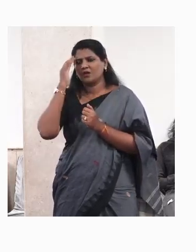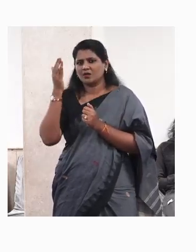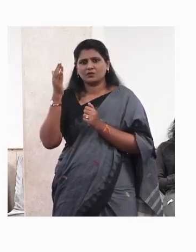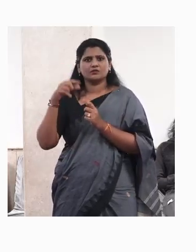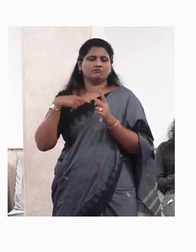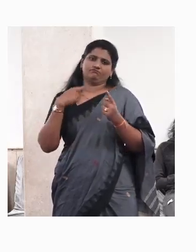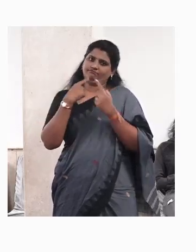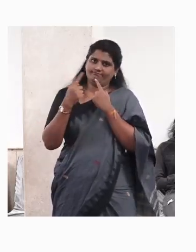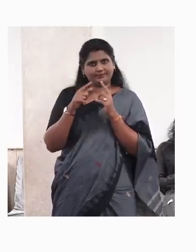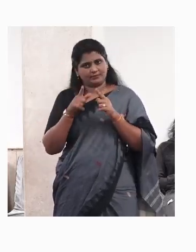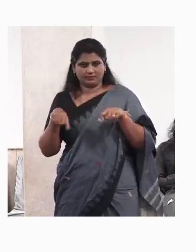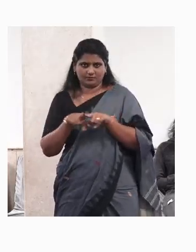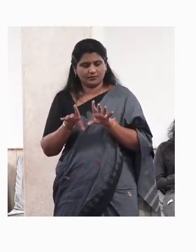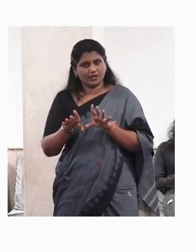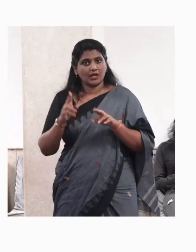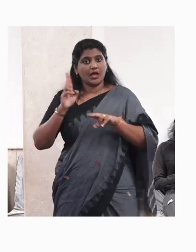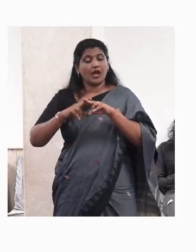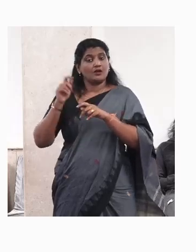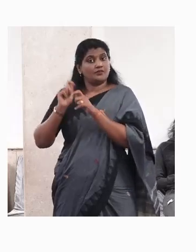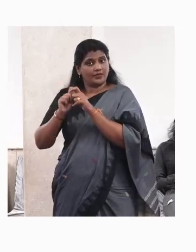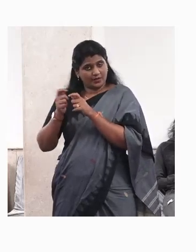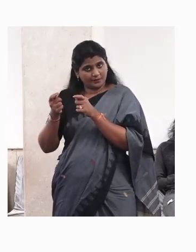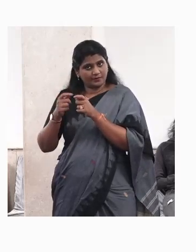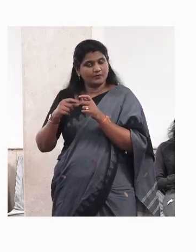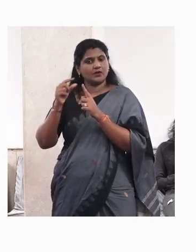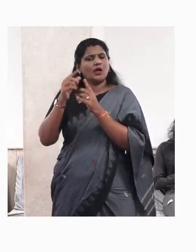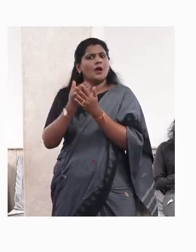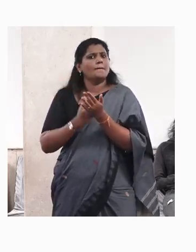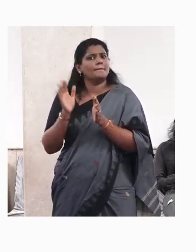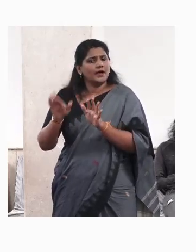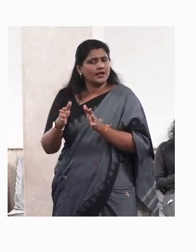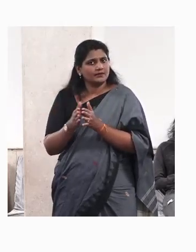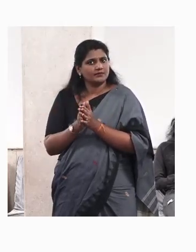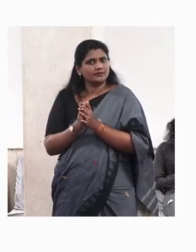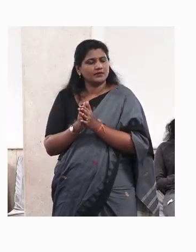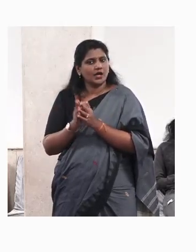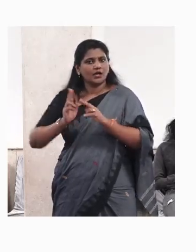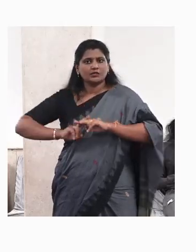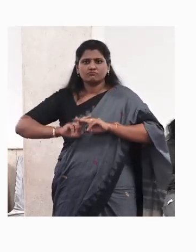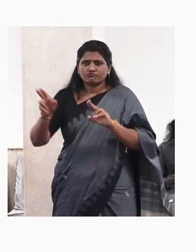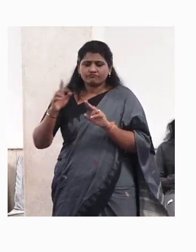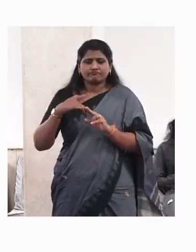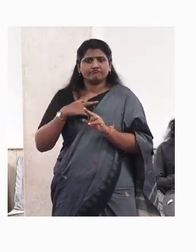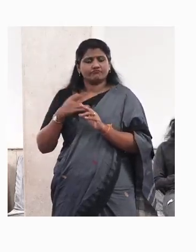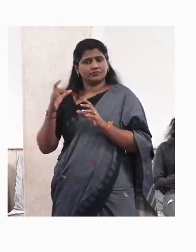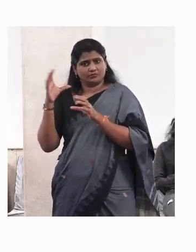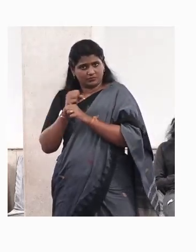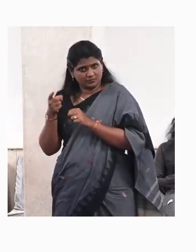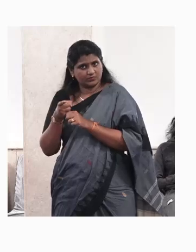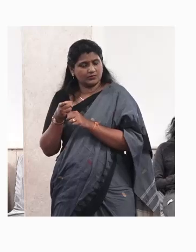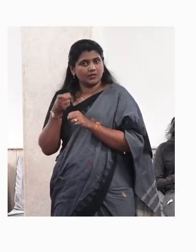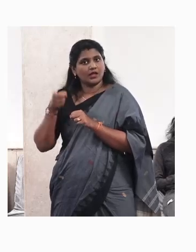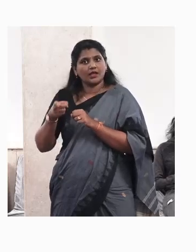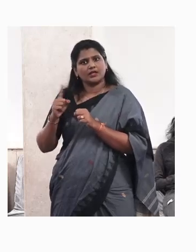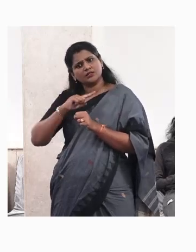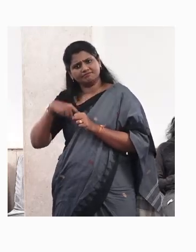dialogic, and there's a framework, and there are protocols, and you can show complete fidelity to that, and that's the ideal